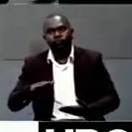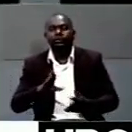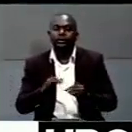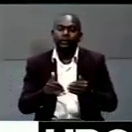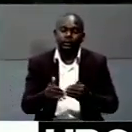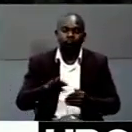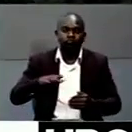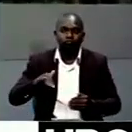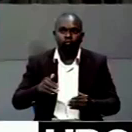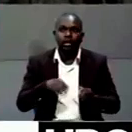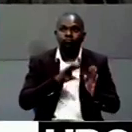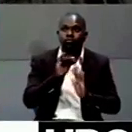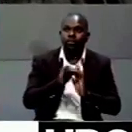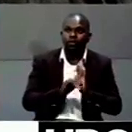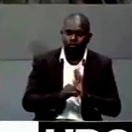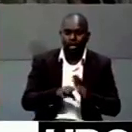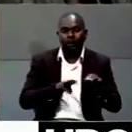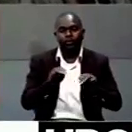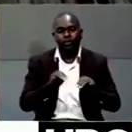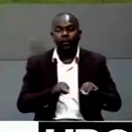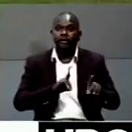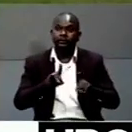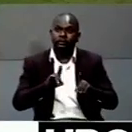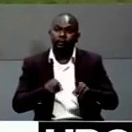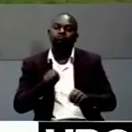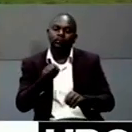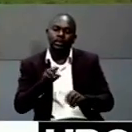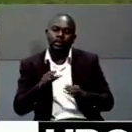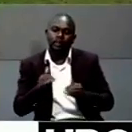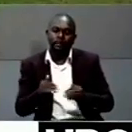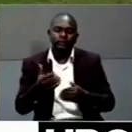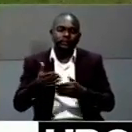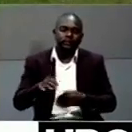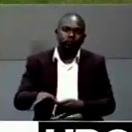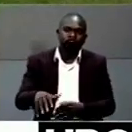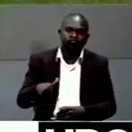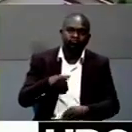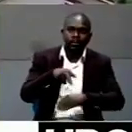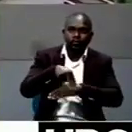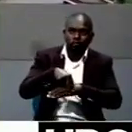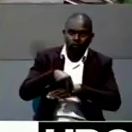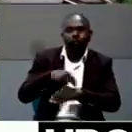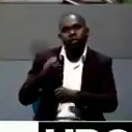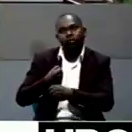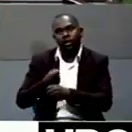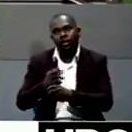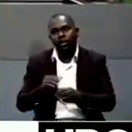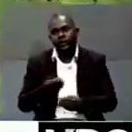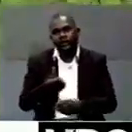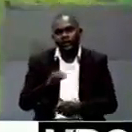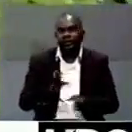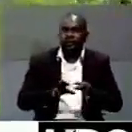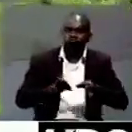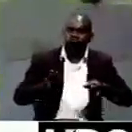a water scheme managed by National Water and Sewerage Corporation that draws water from Ntoroko Water Works, which is 60 kilometers